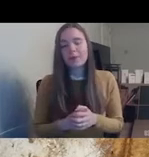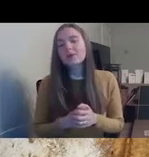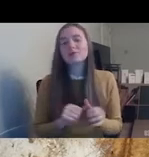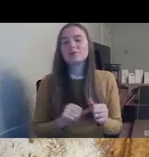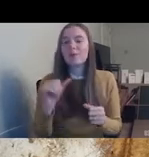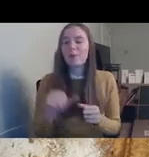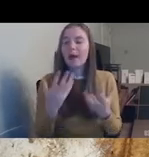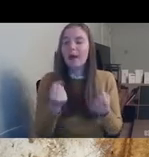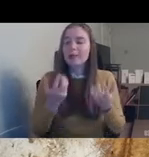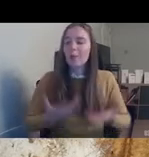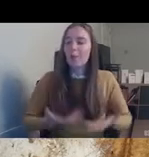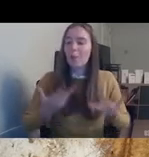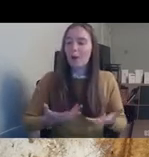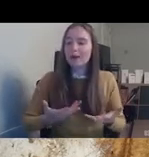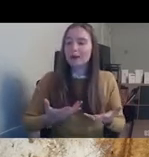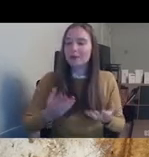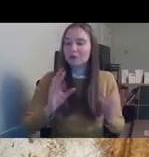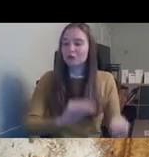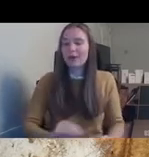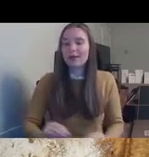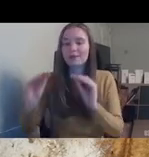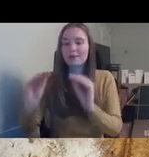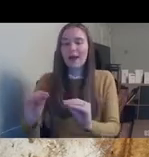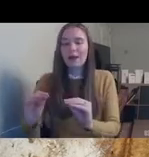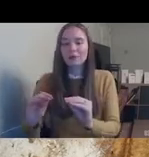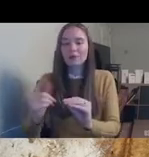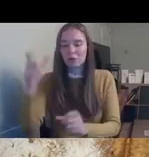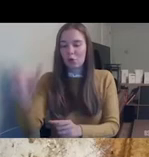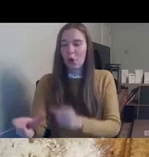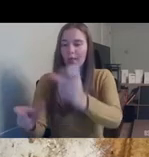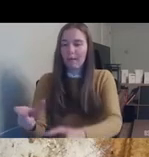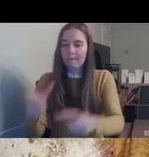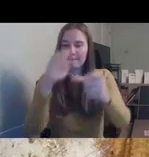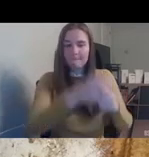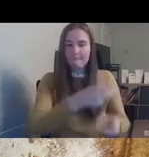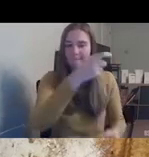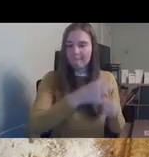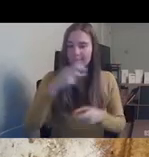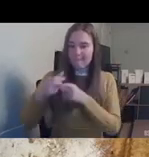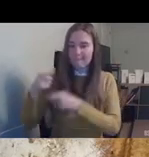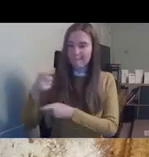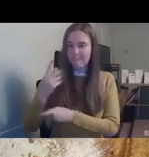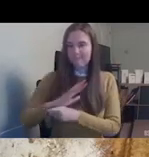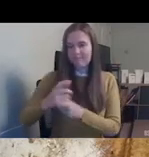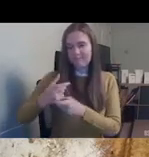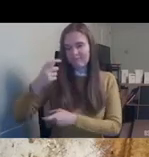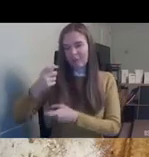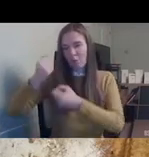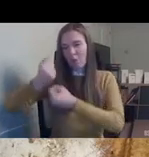transferred to each column. So each column was taking about 160,